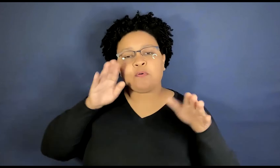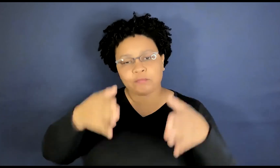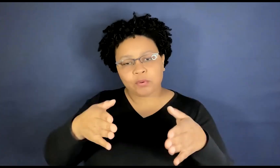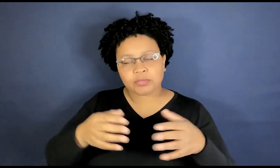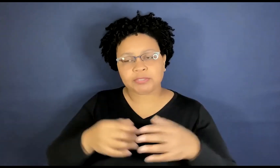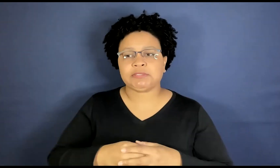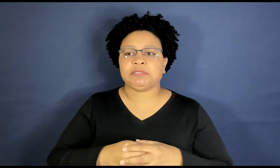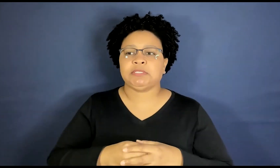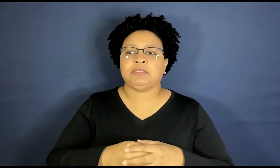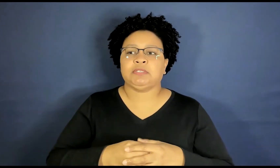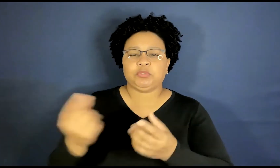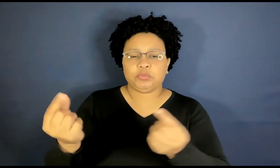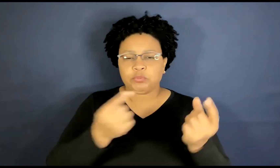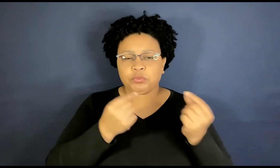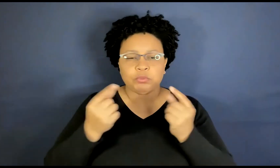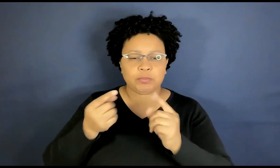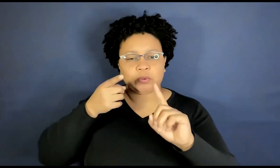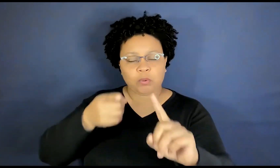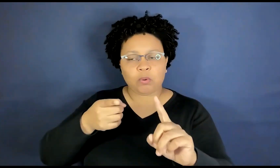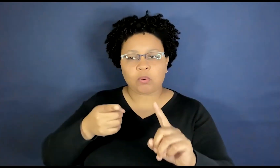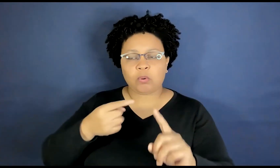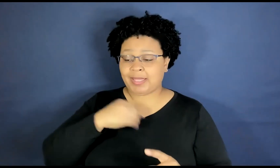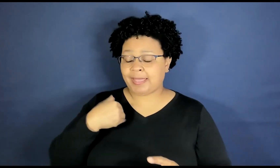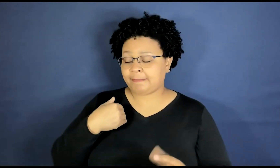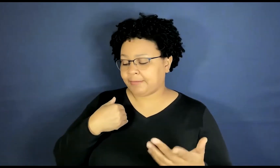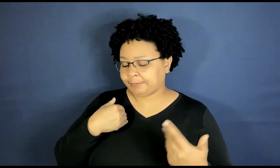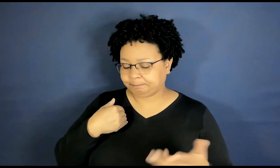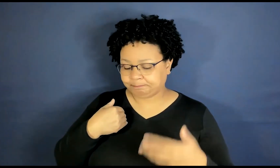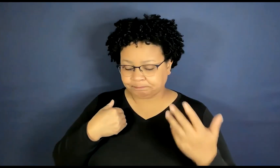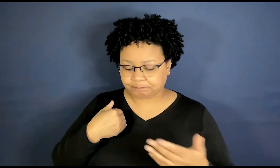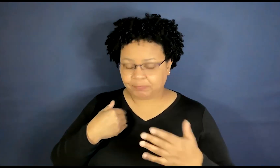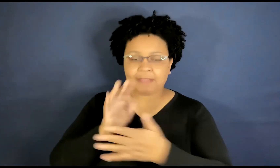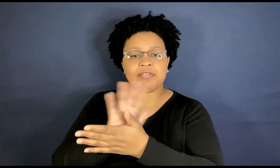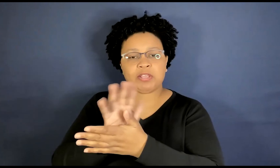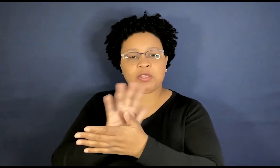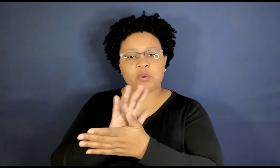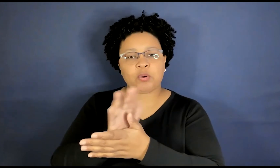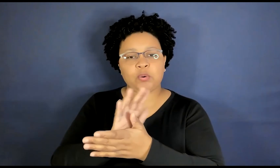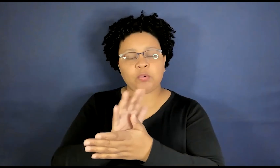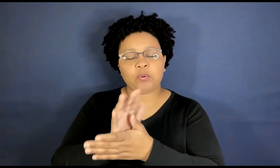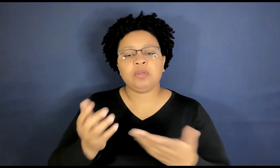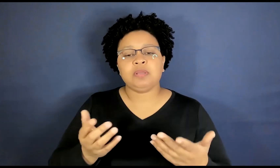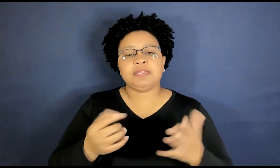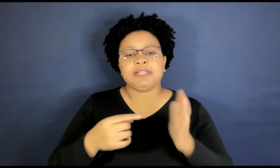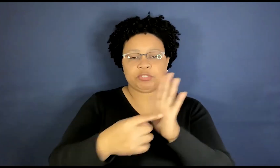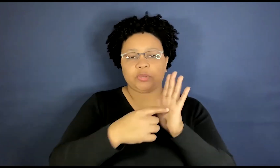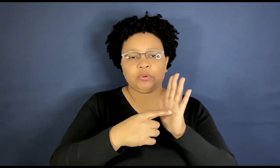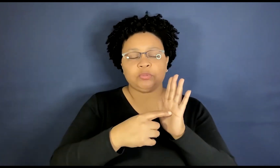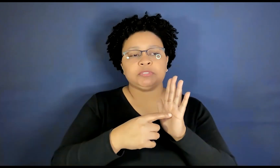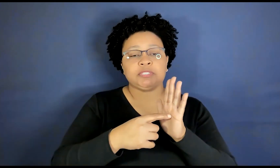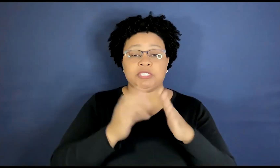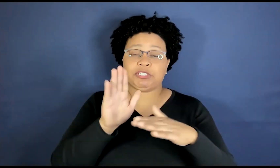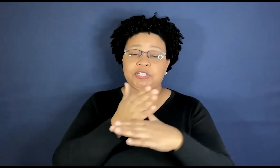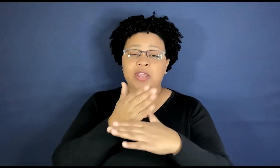some projects on. We actually have a video series called Sharing Our Journey that is available